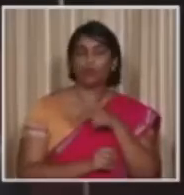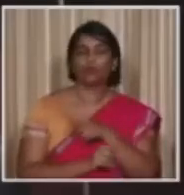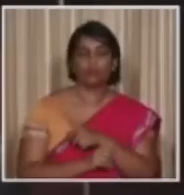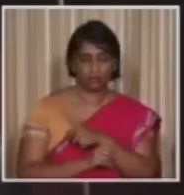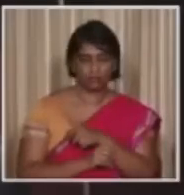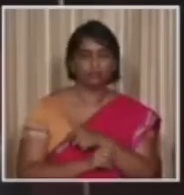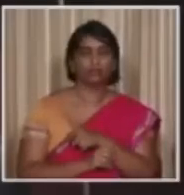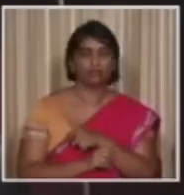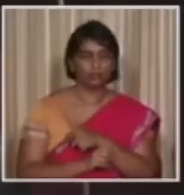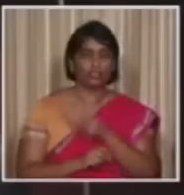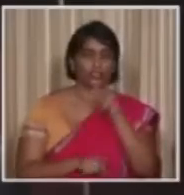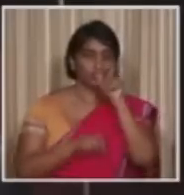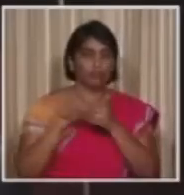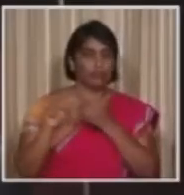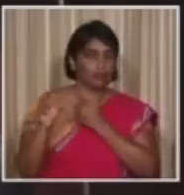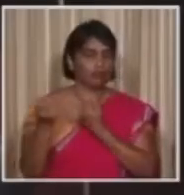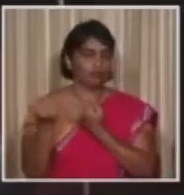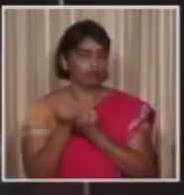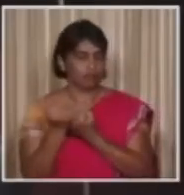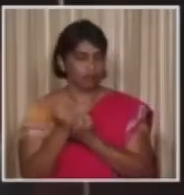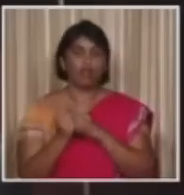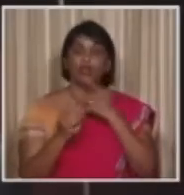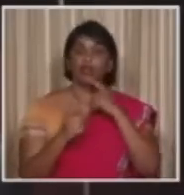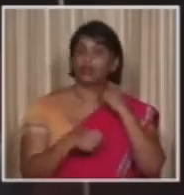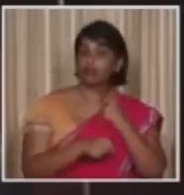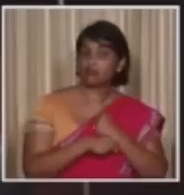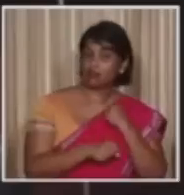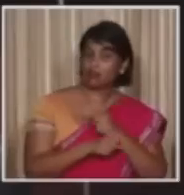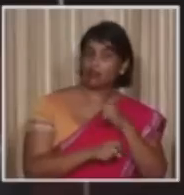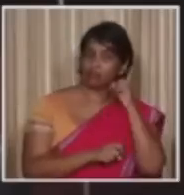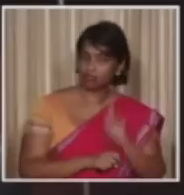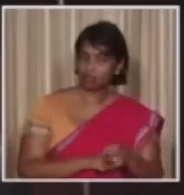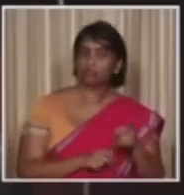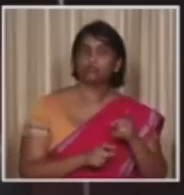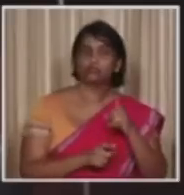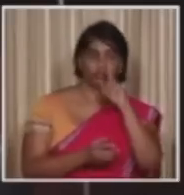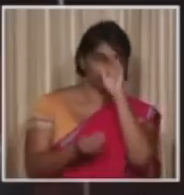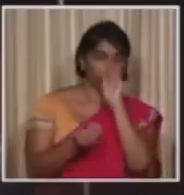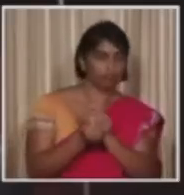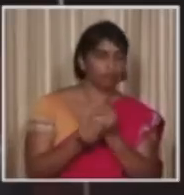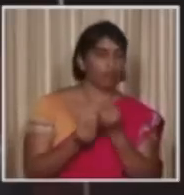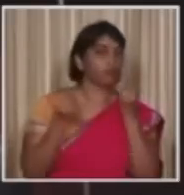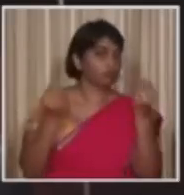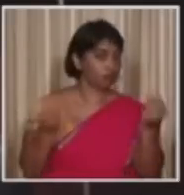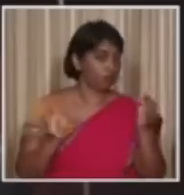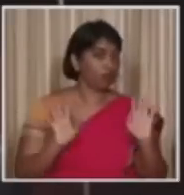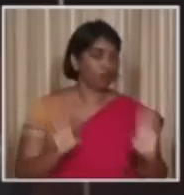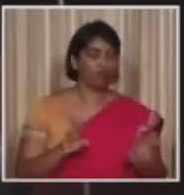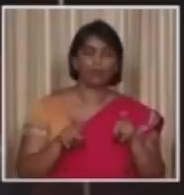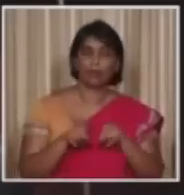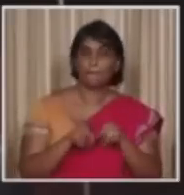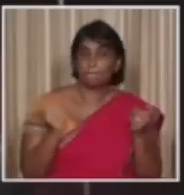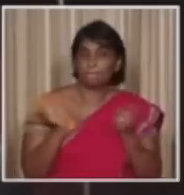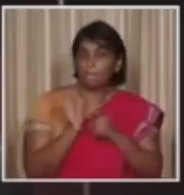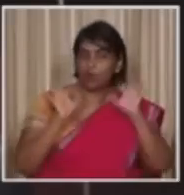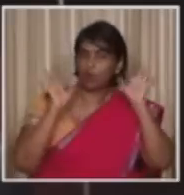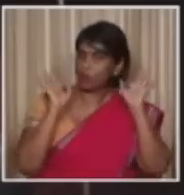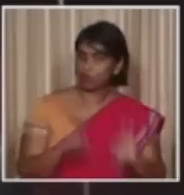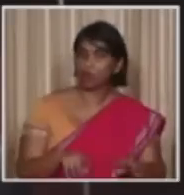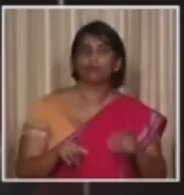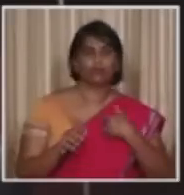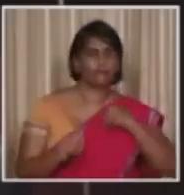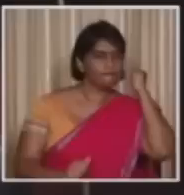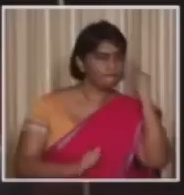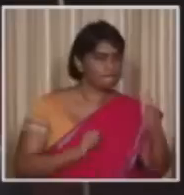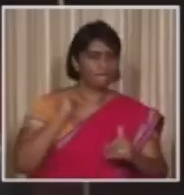able to perform all their professional functions without intimidation, hindrance, harassment, or improper